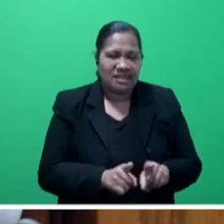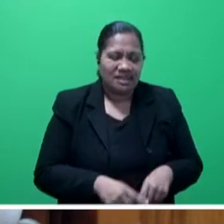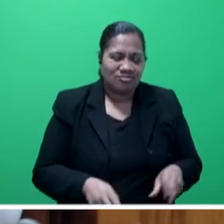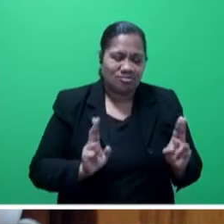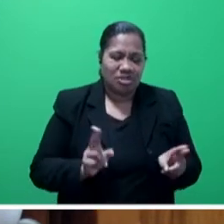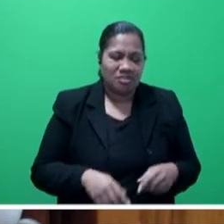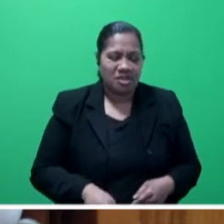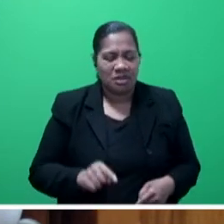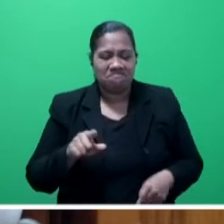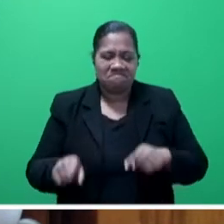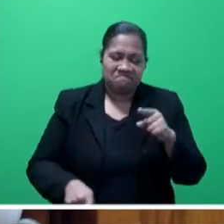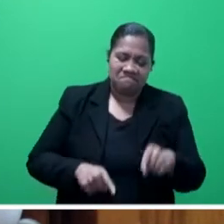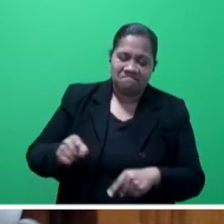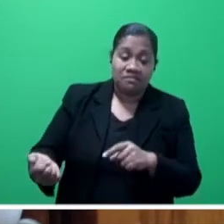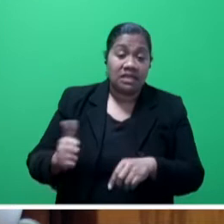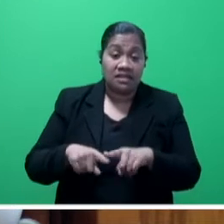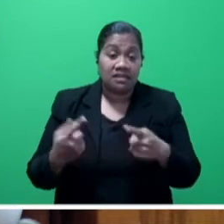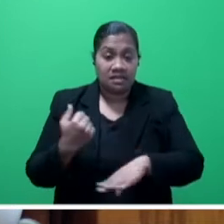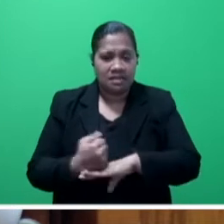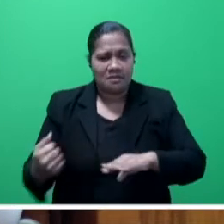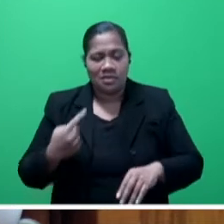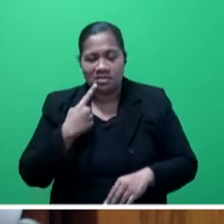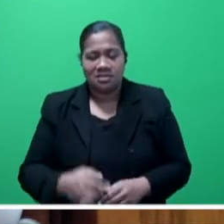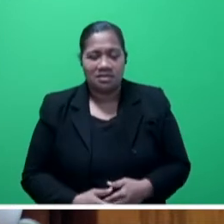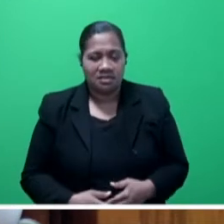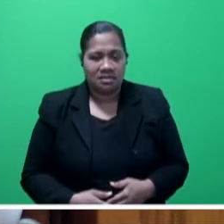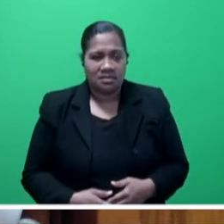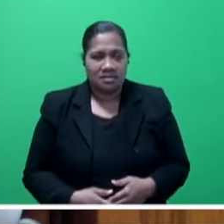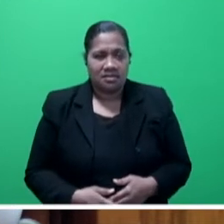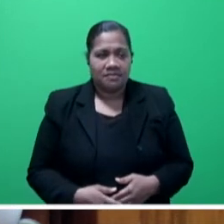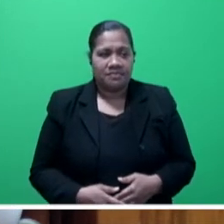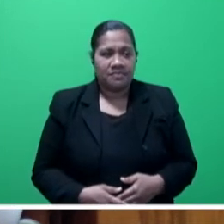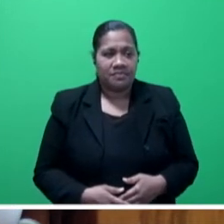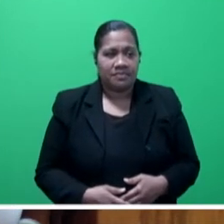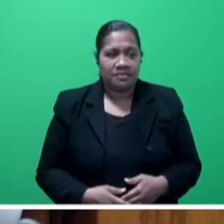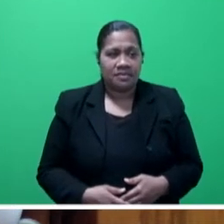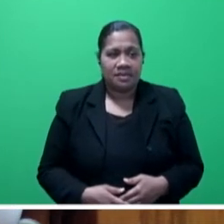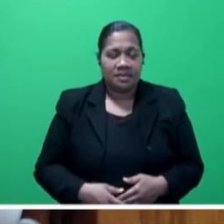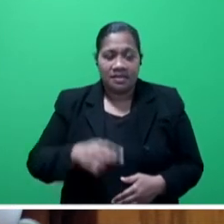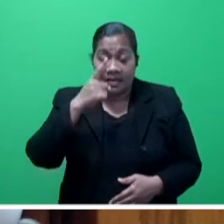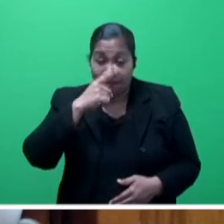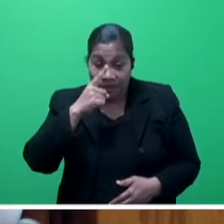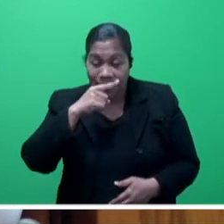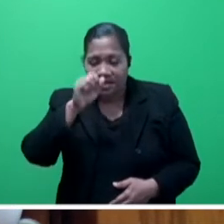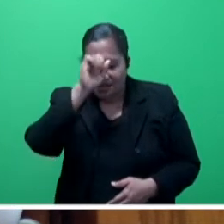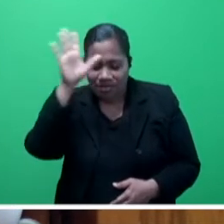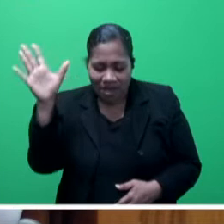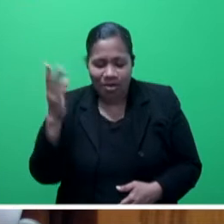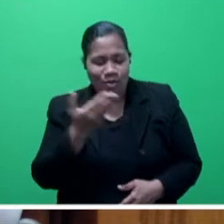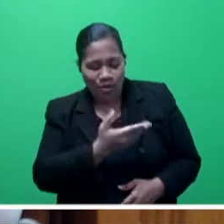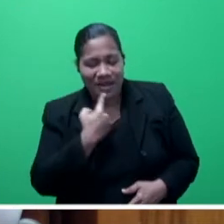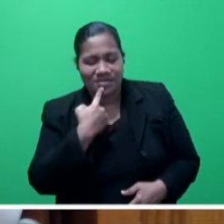the government will say, Mr. Speaker, say. Mr. Speaker, say, as they rightly said that, the people are smart. They